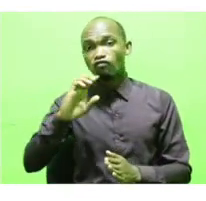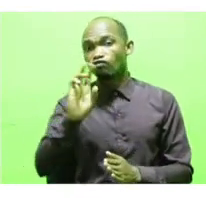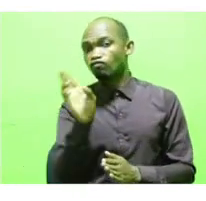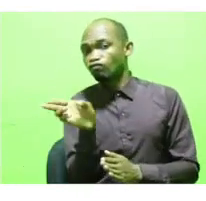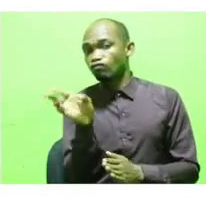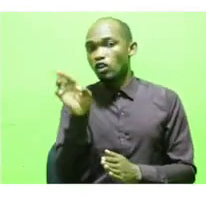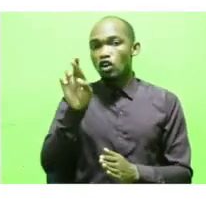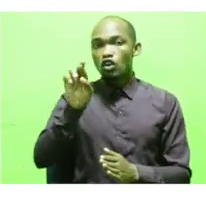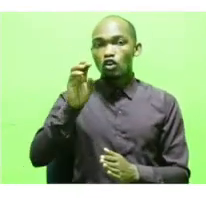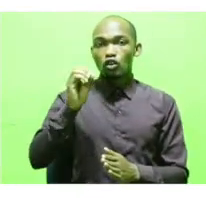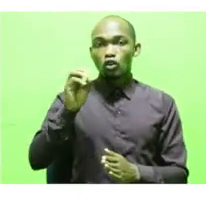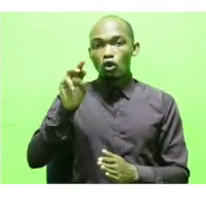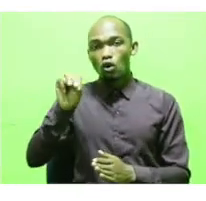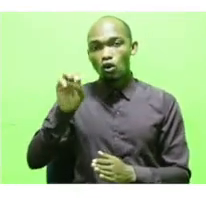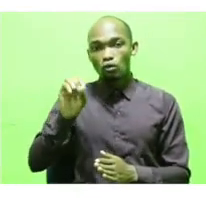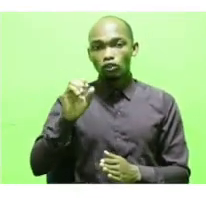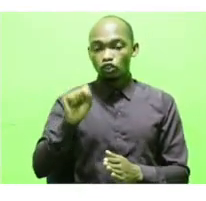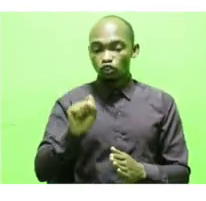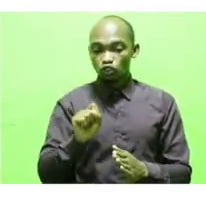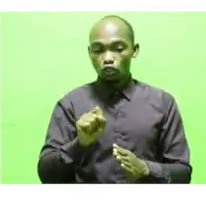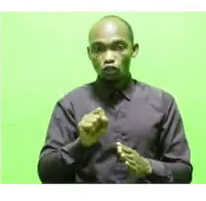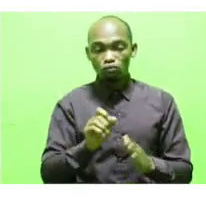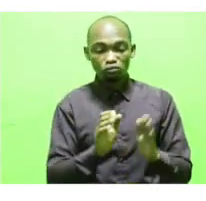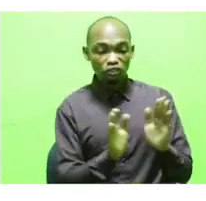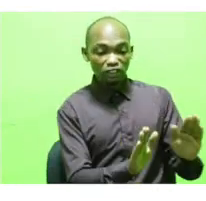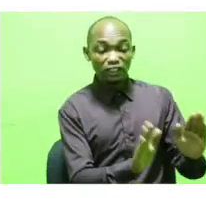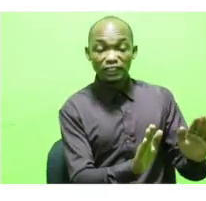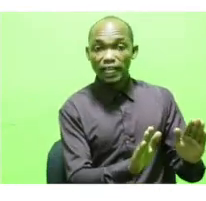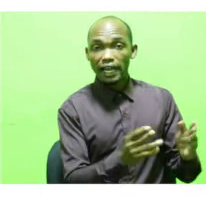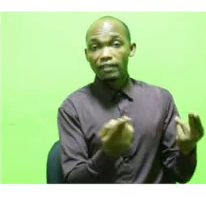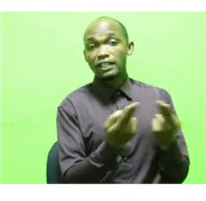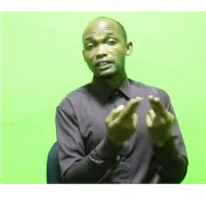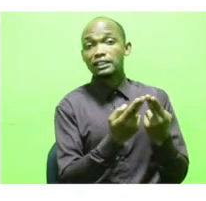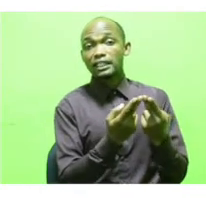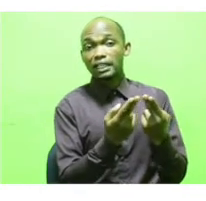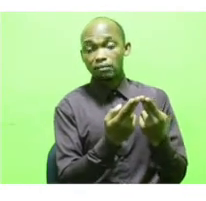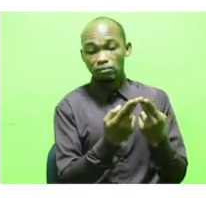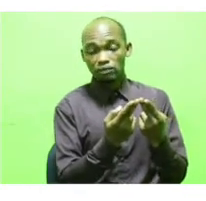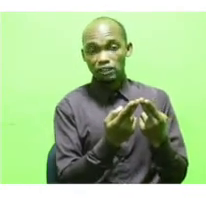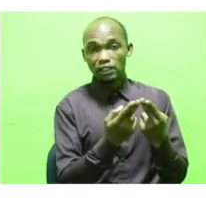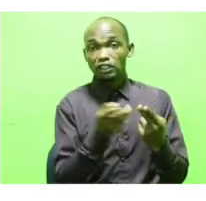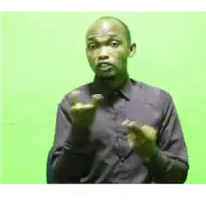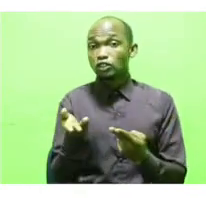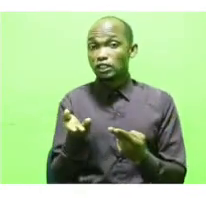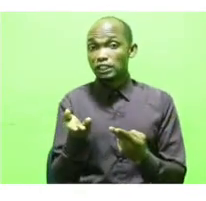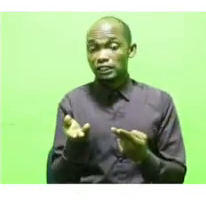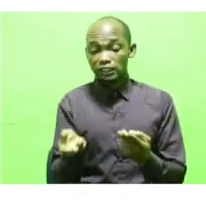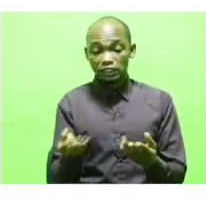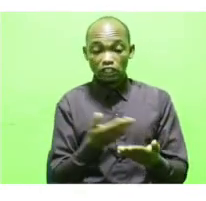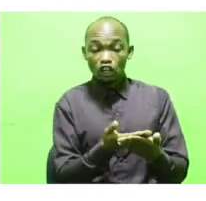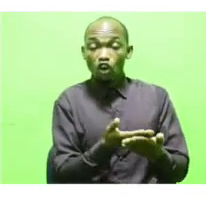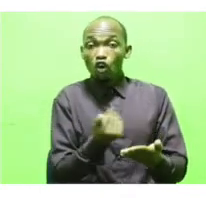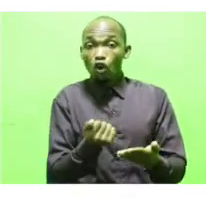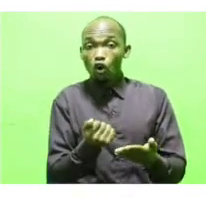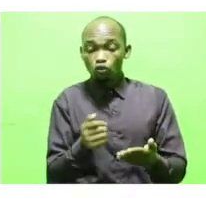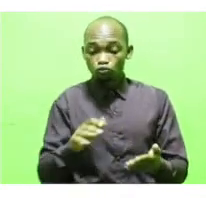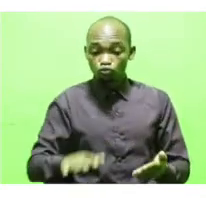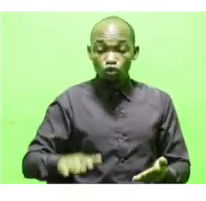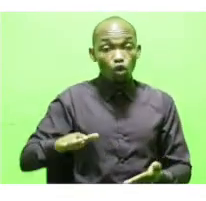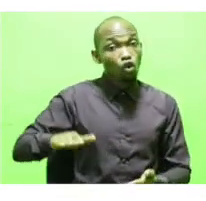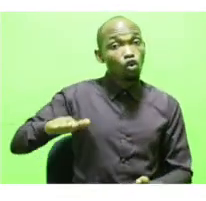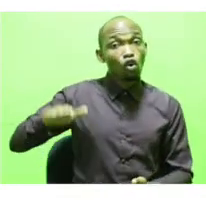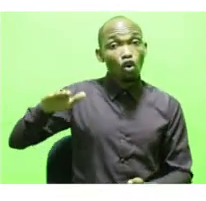everything as the original cell remains the same. So an increase in number of cells leads to